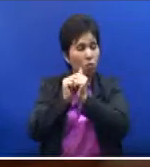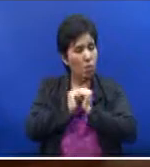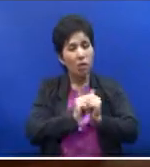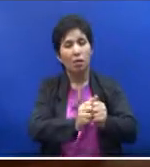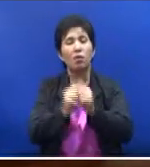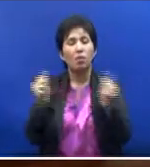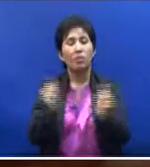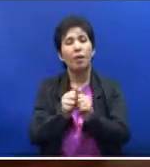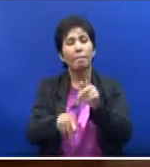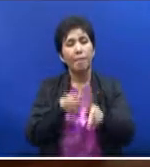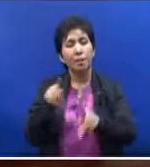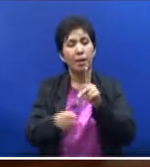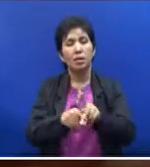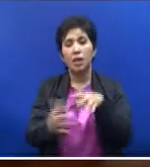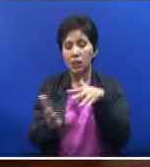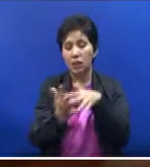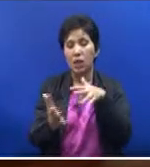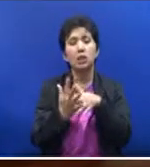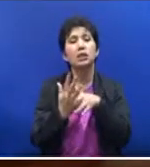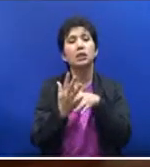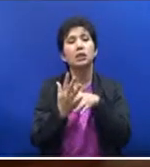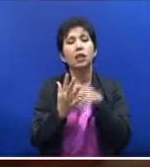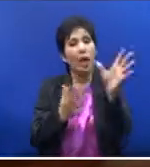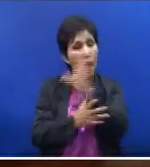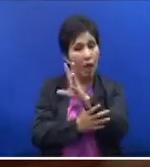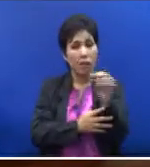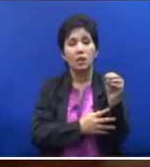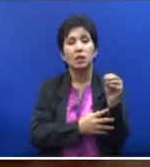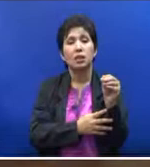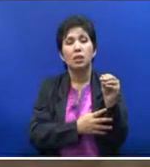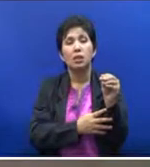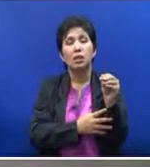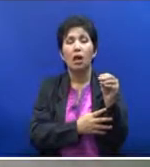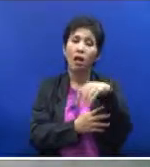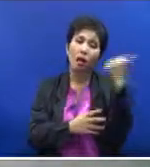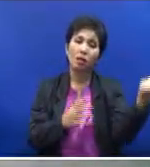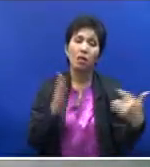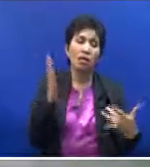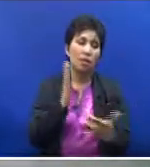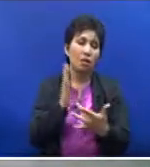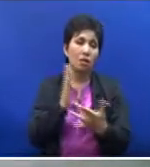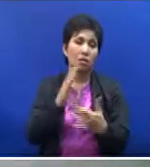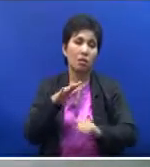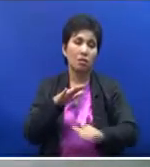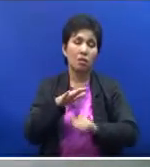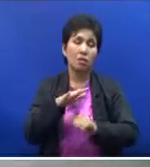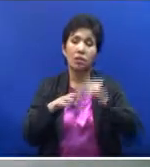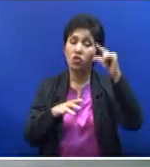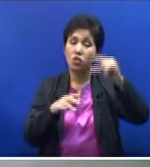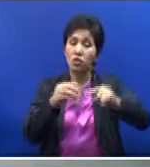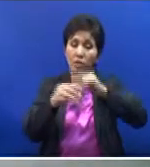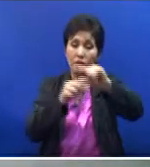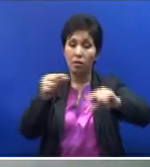with the people that they are studying. Okay, and the other technique is based on